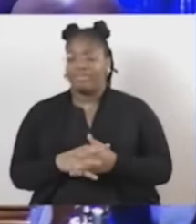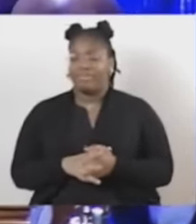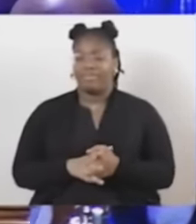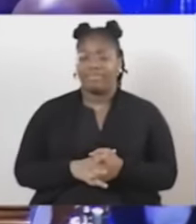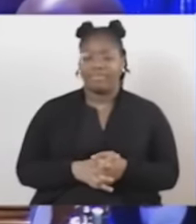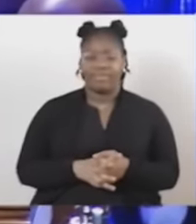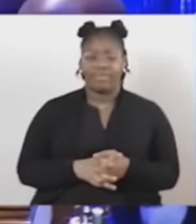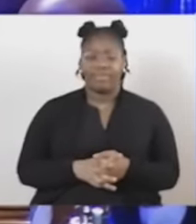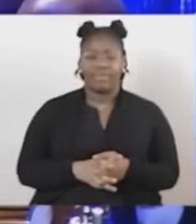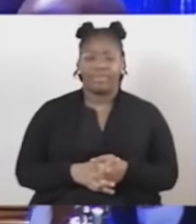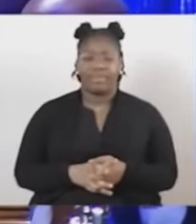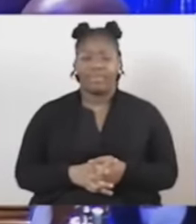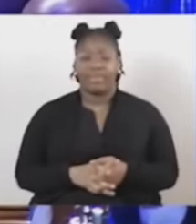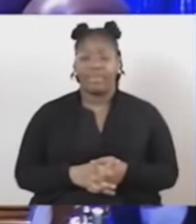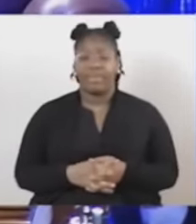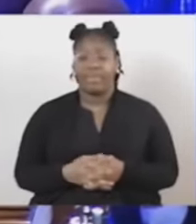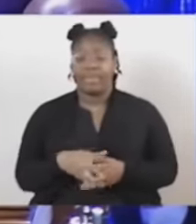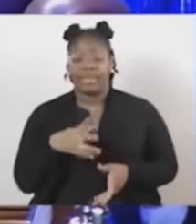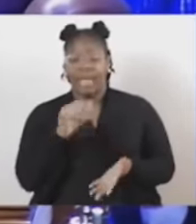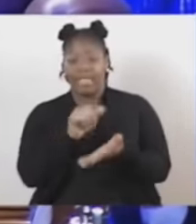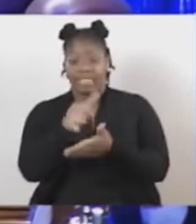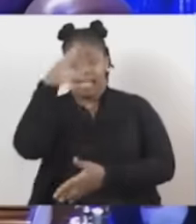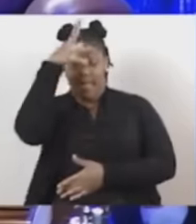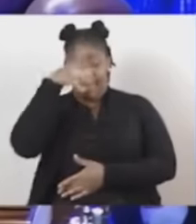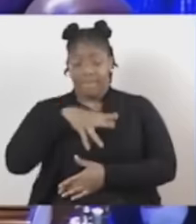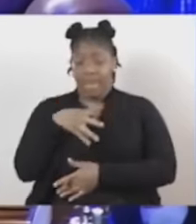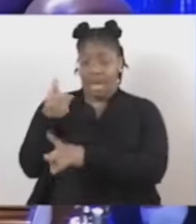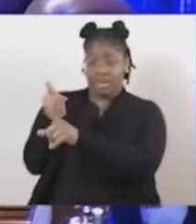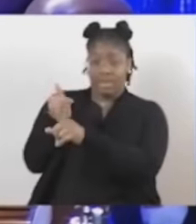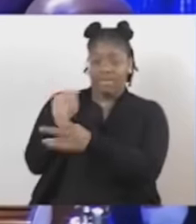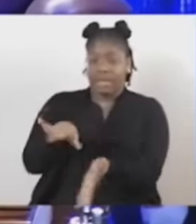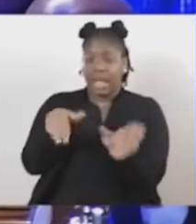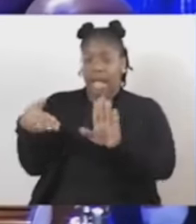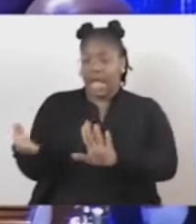And to consider that he died in a room alone,